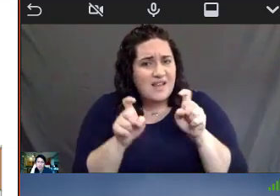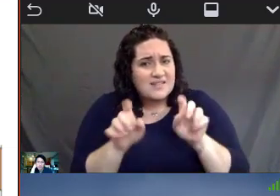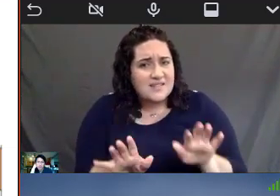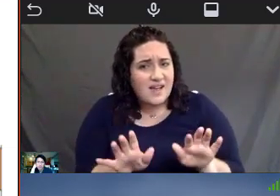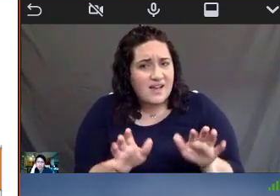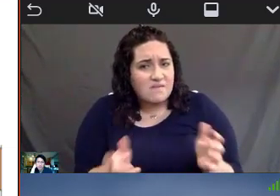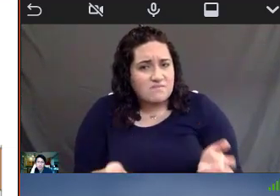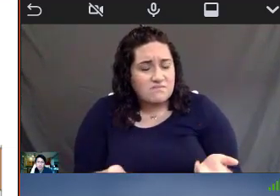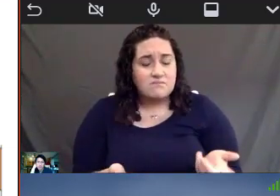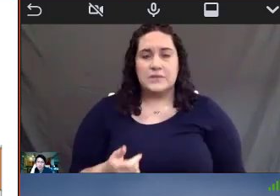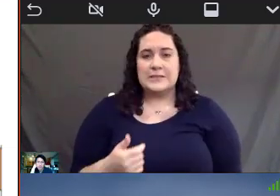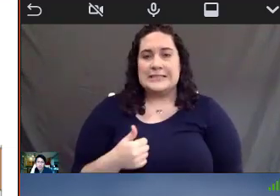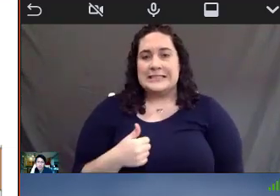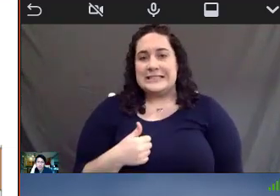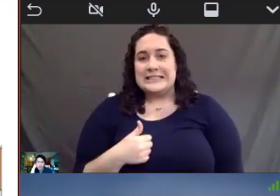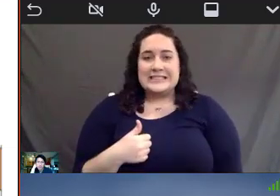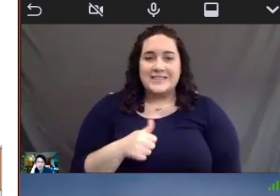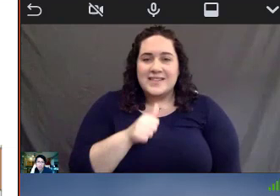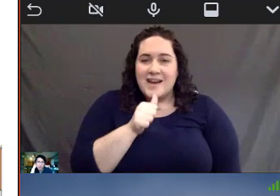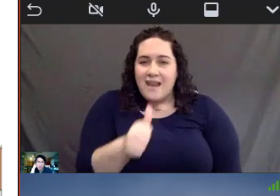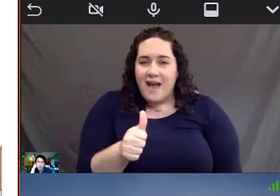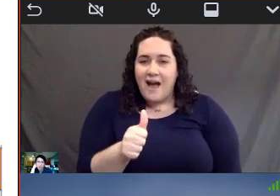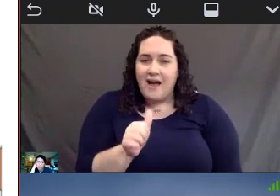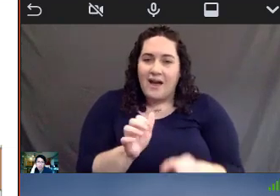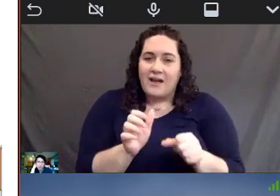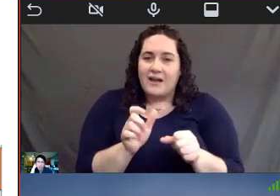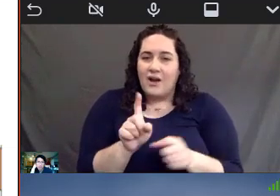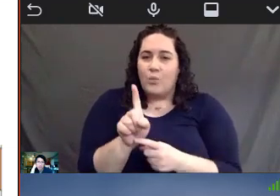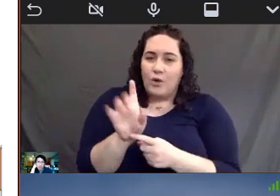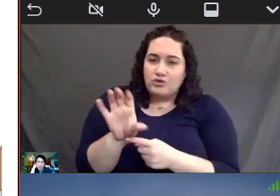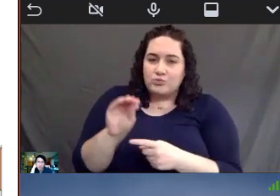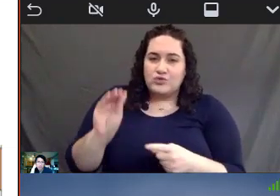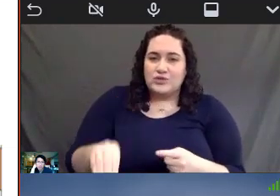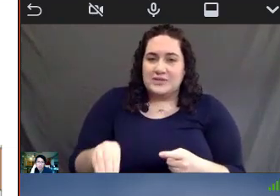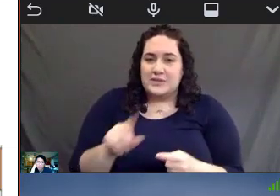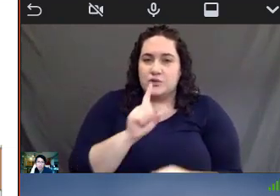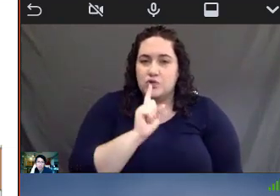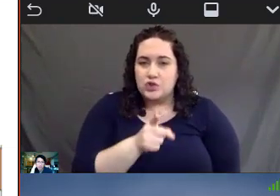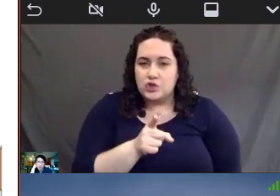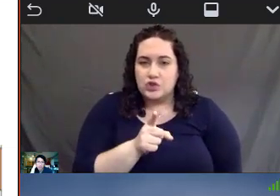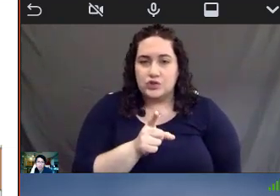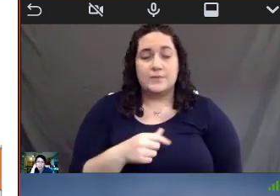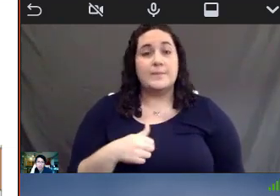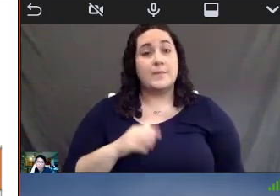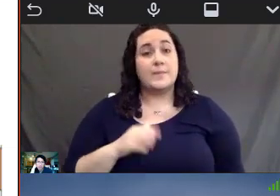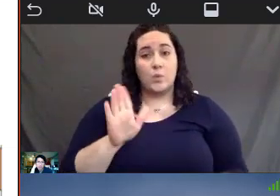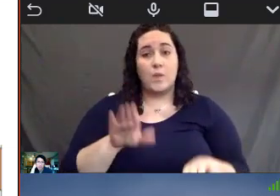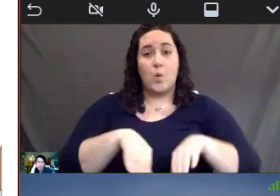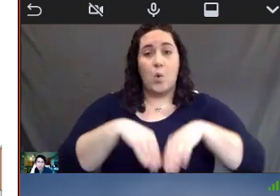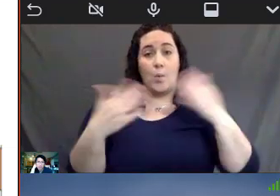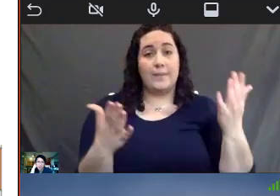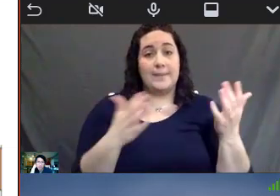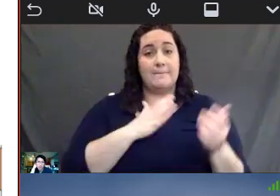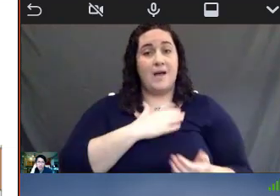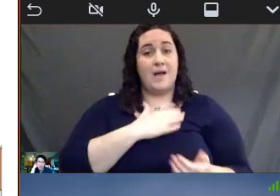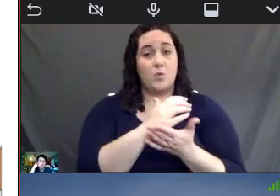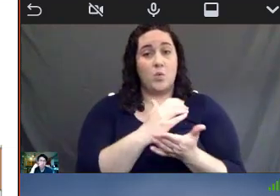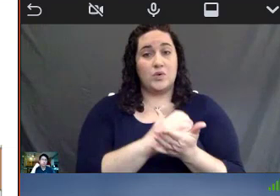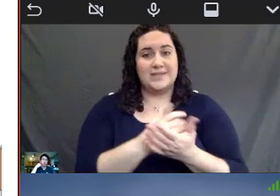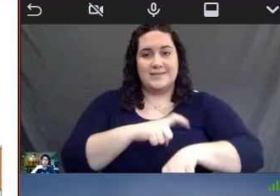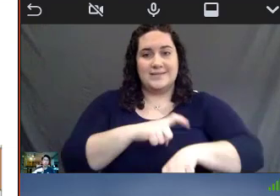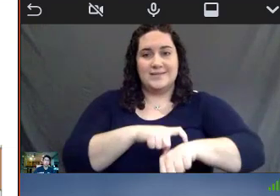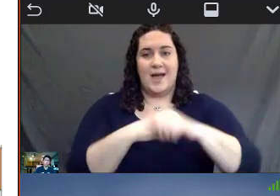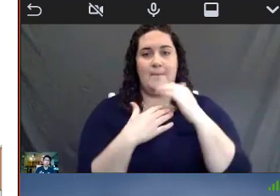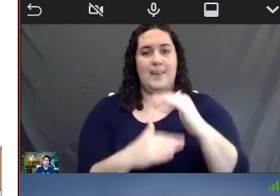but we will make the exam file available on my courses for a limited time window, and we'll ask you to complete the exam